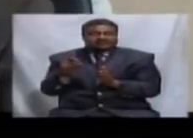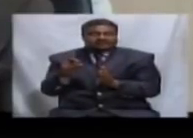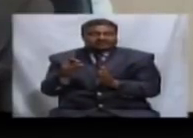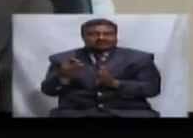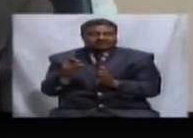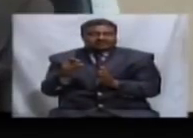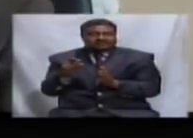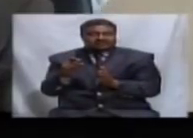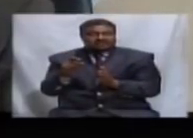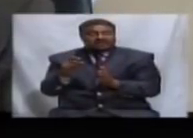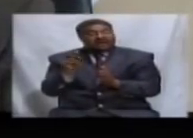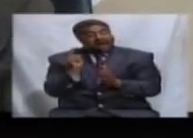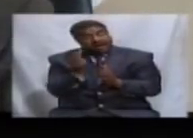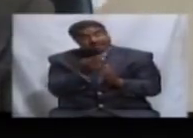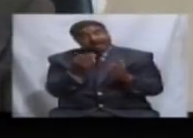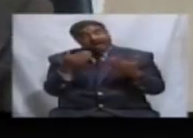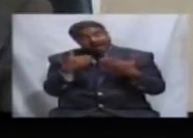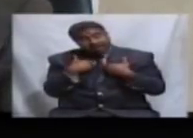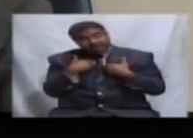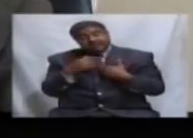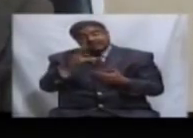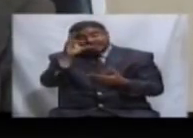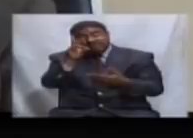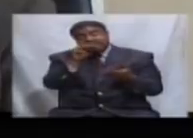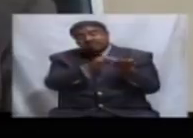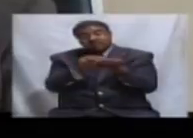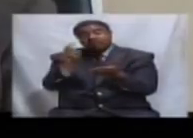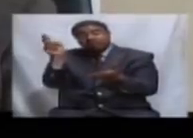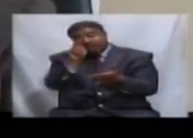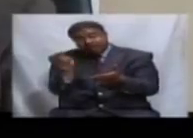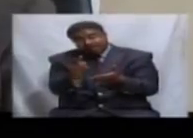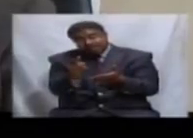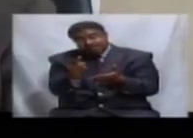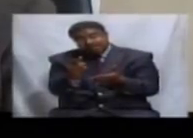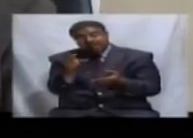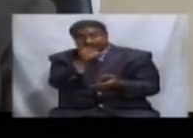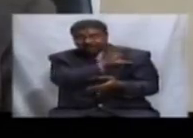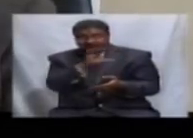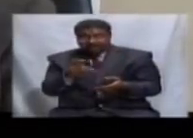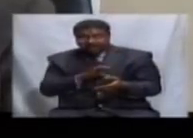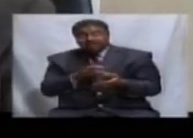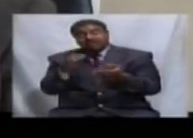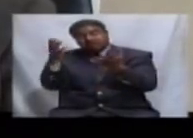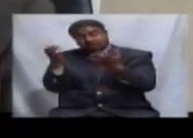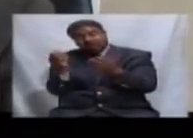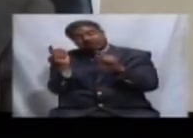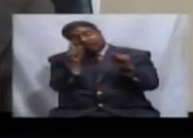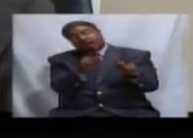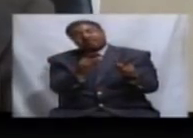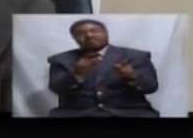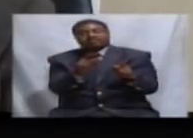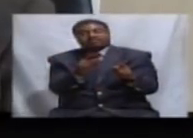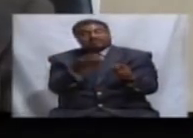an unsolicited bid of $7 million from a company that was invited from Singapore to come and plan Kasaba